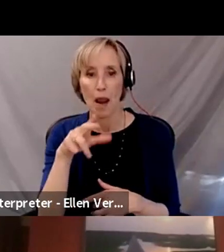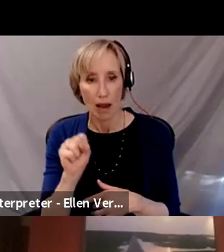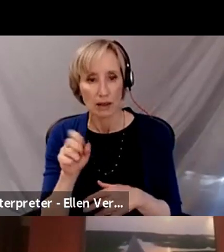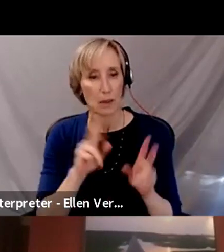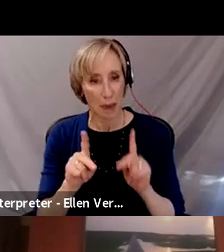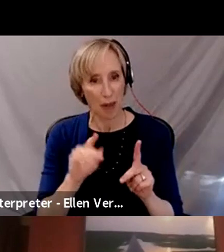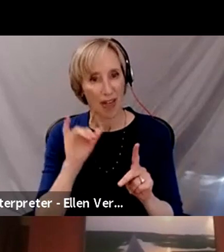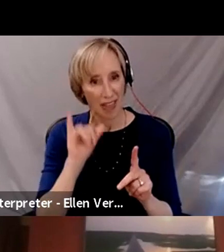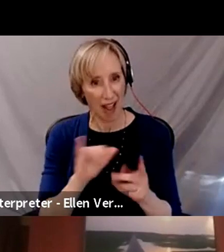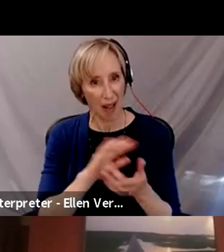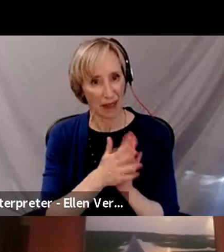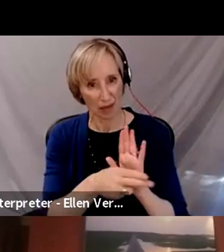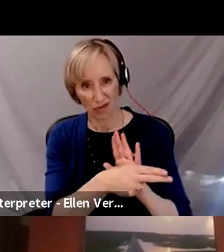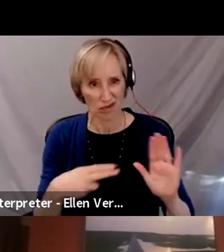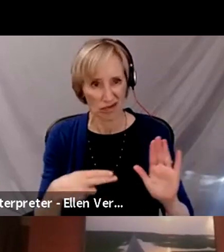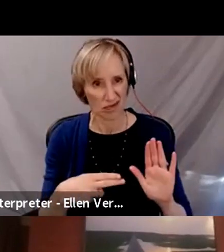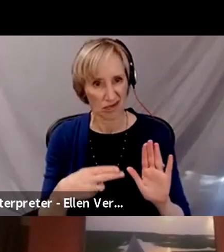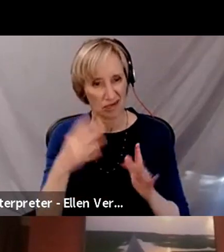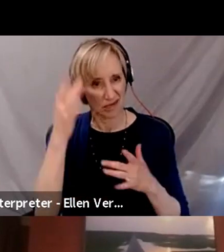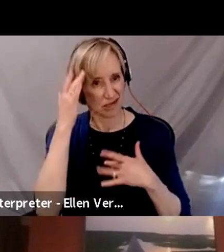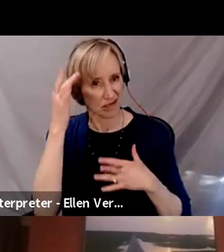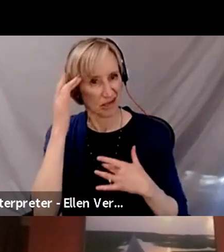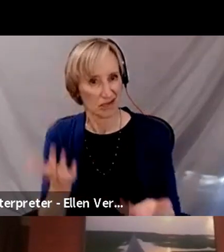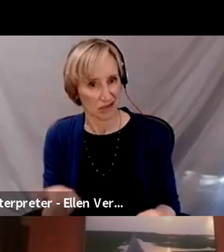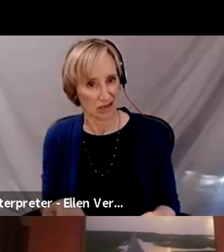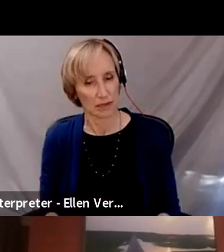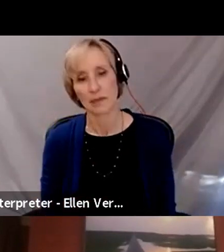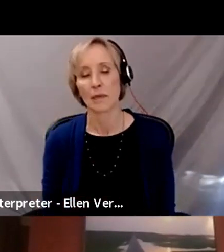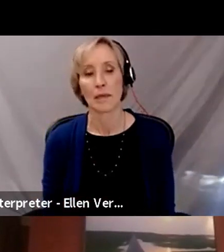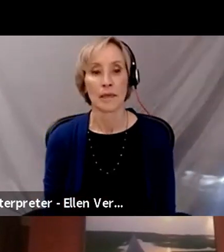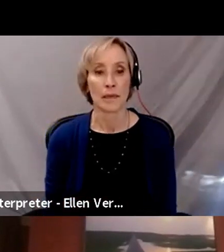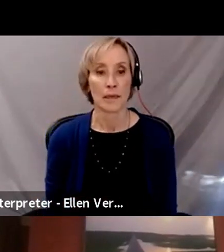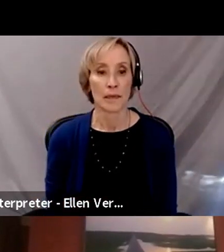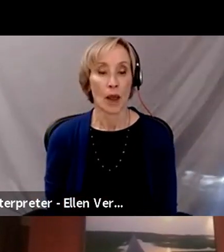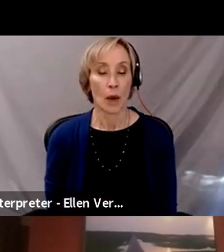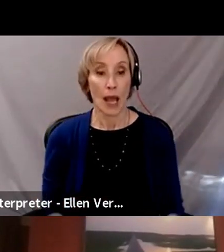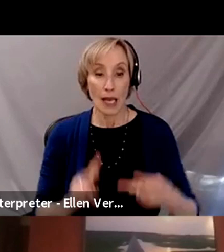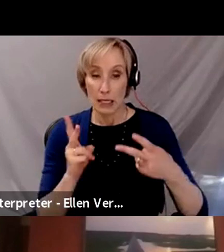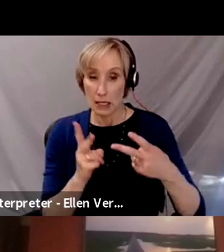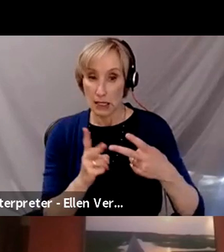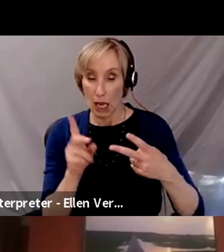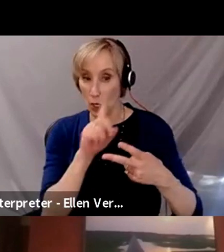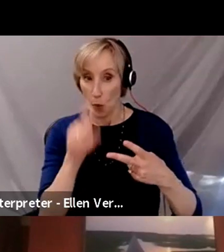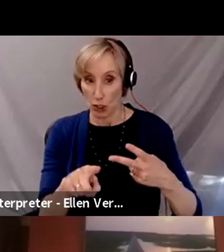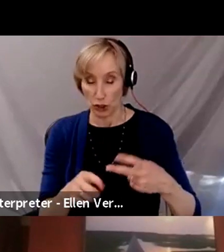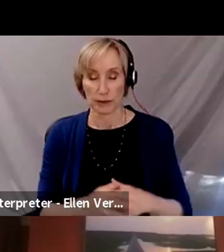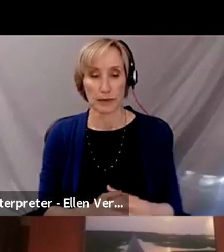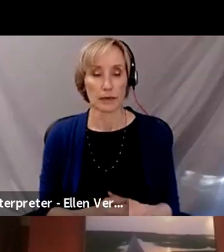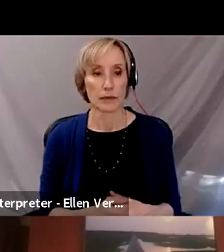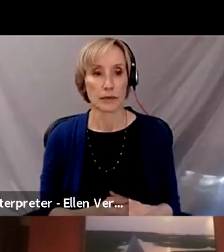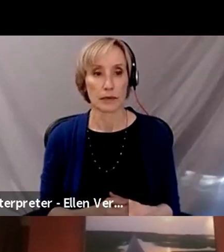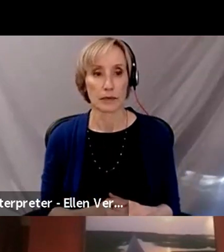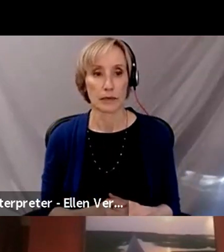So thank you for that. Let's go on to the next question. Question number 2 is,